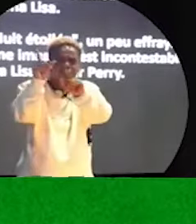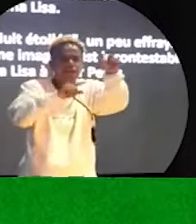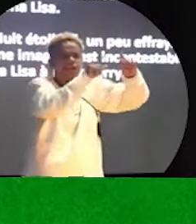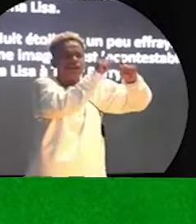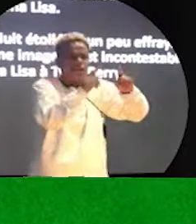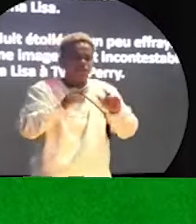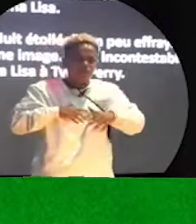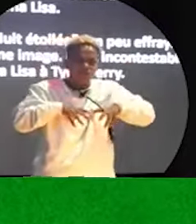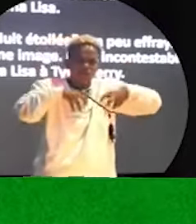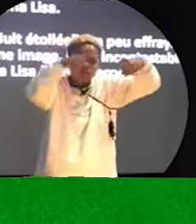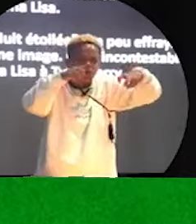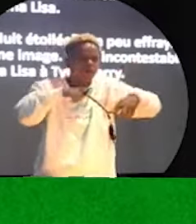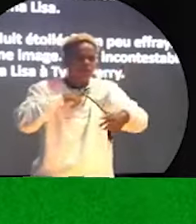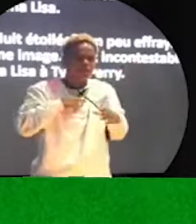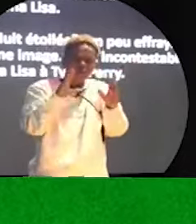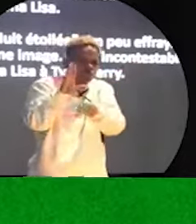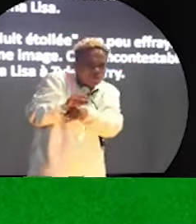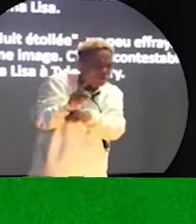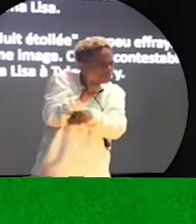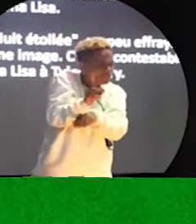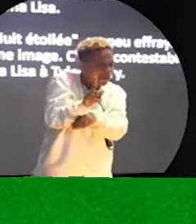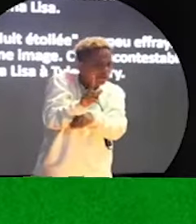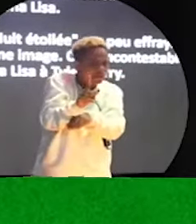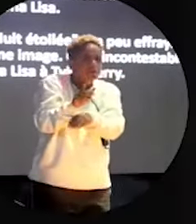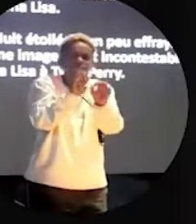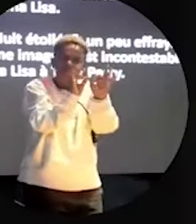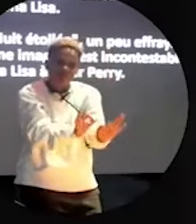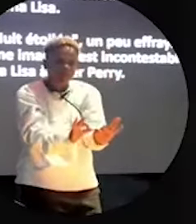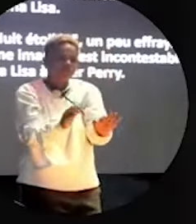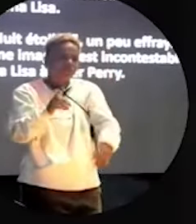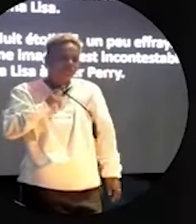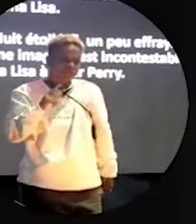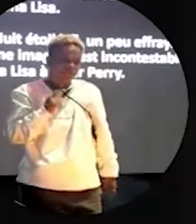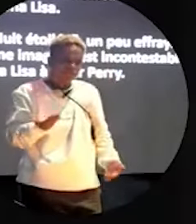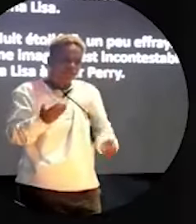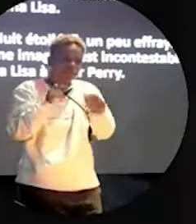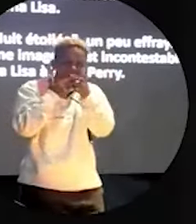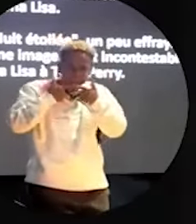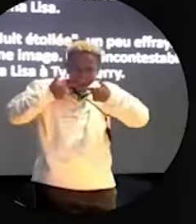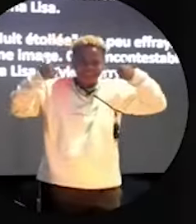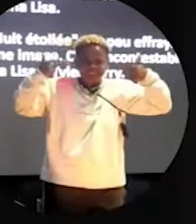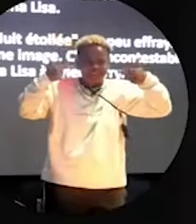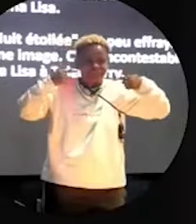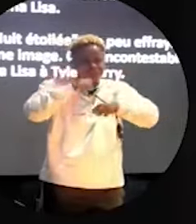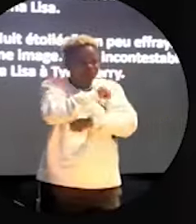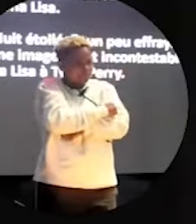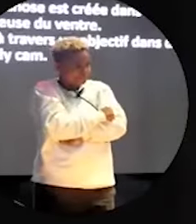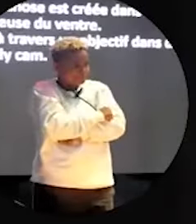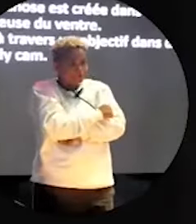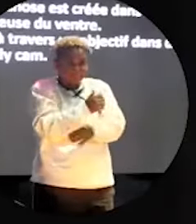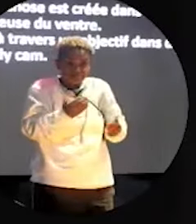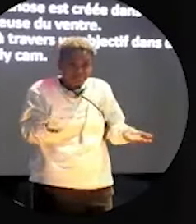just a picture. This thing is inarguably a role from Tyler Perry to Mona Lisa. This thing